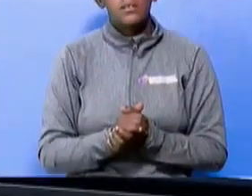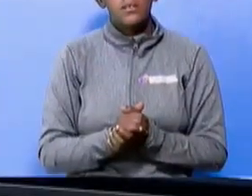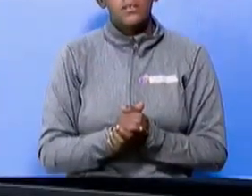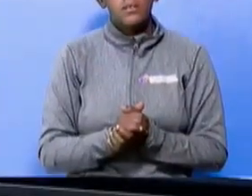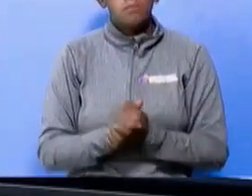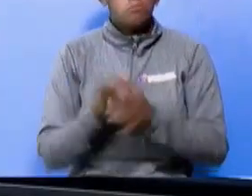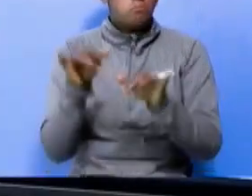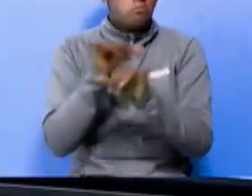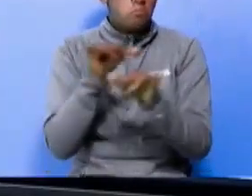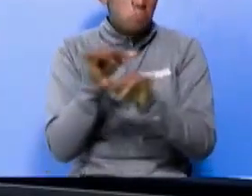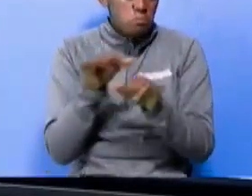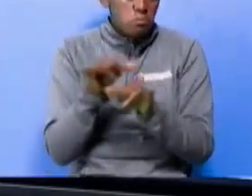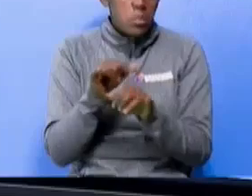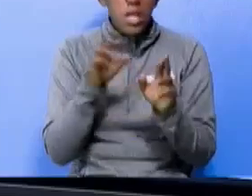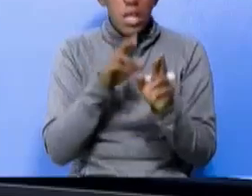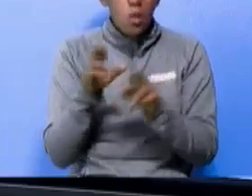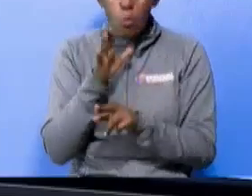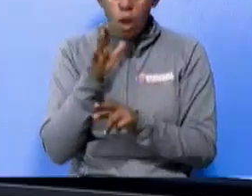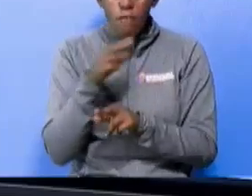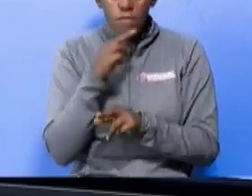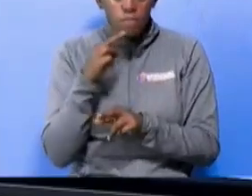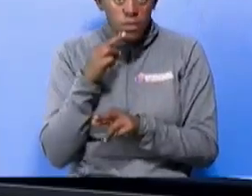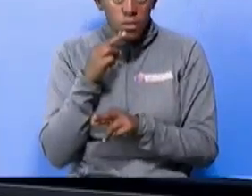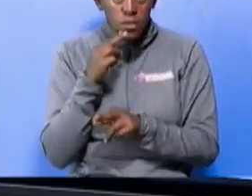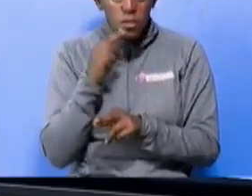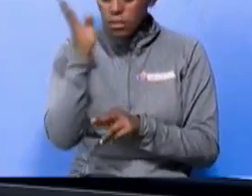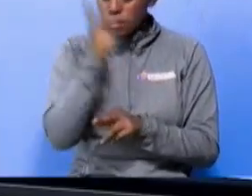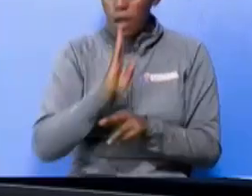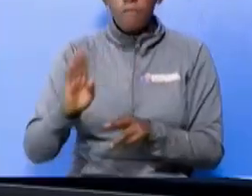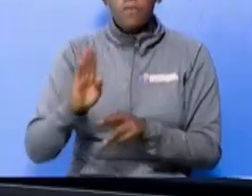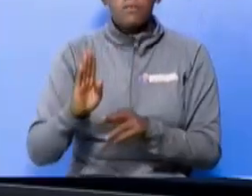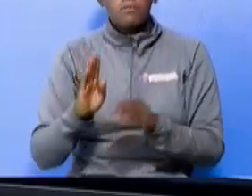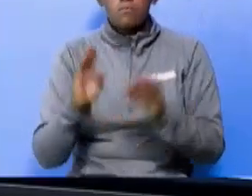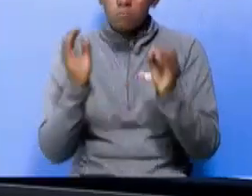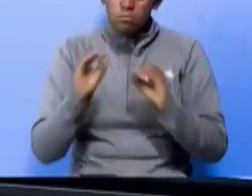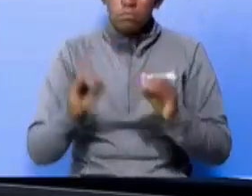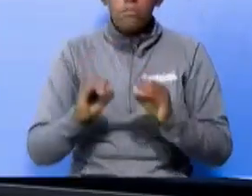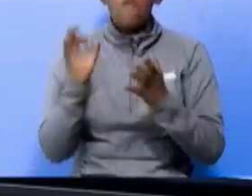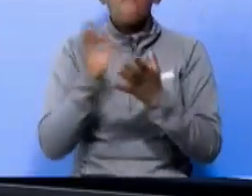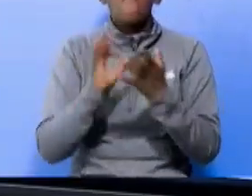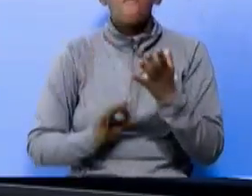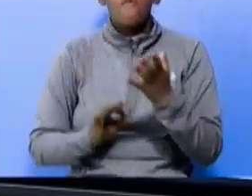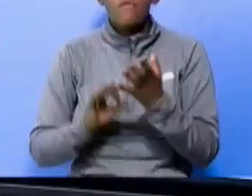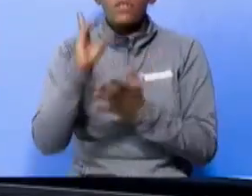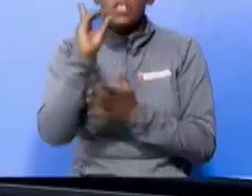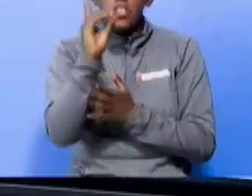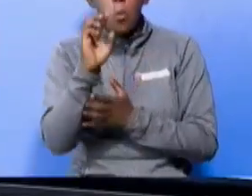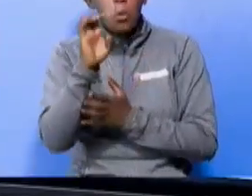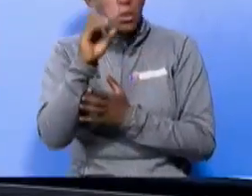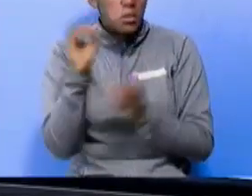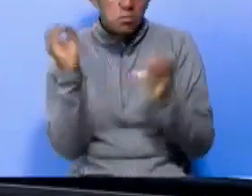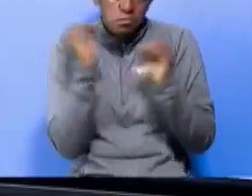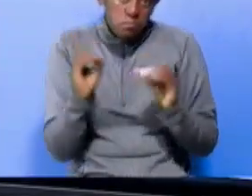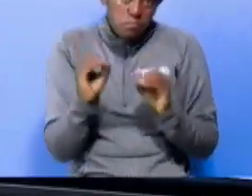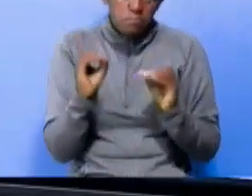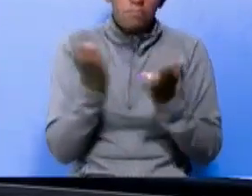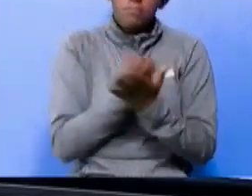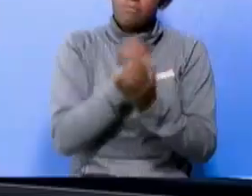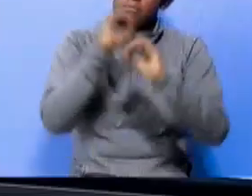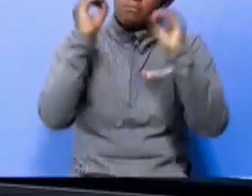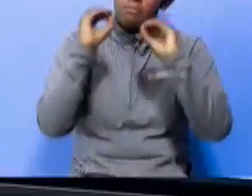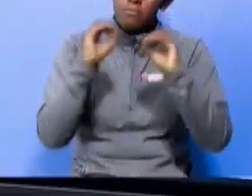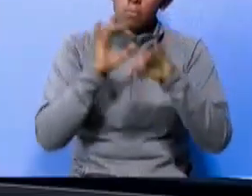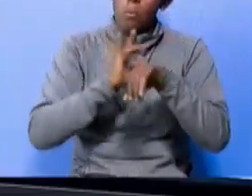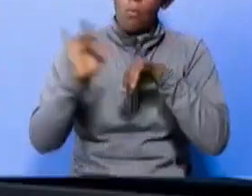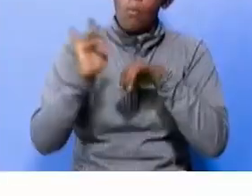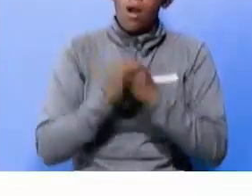And similarly, regular verbs never take any form of D or ed. They are imperative.